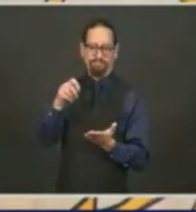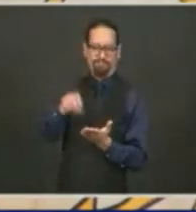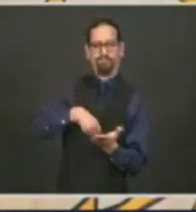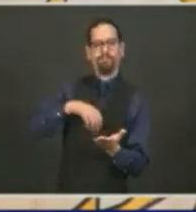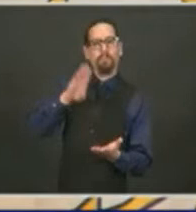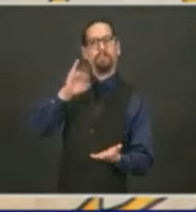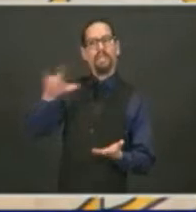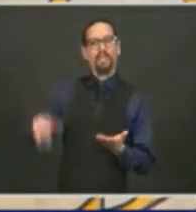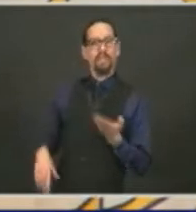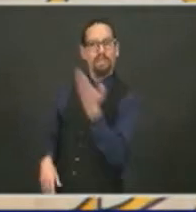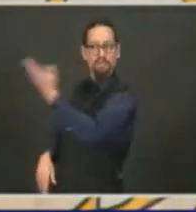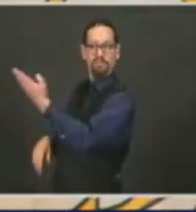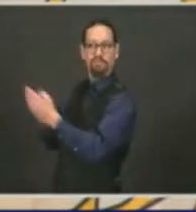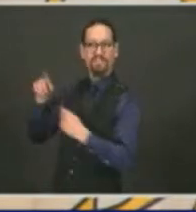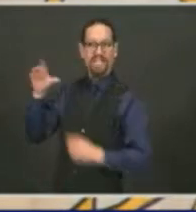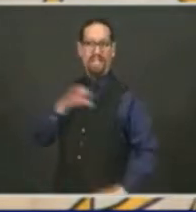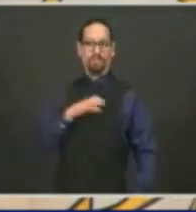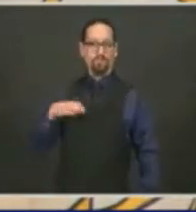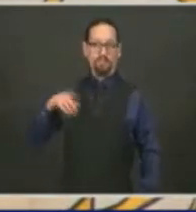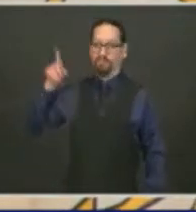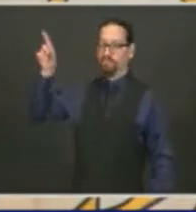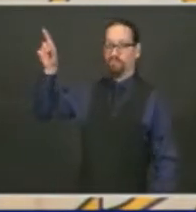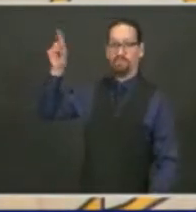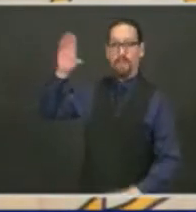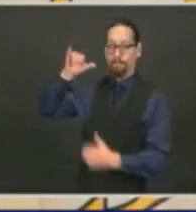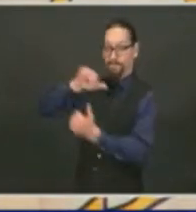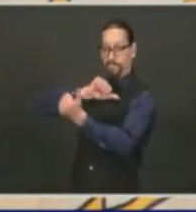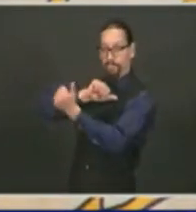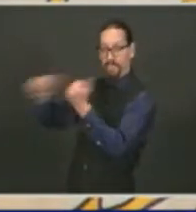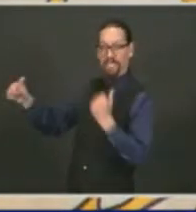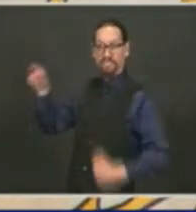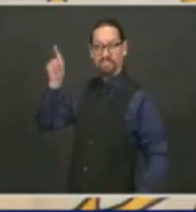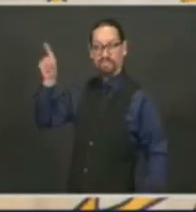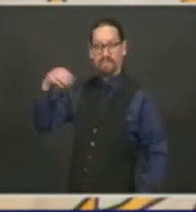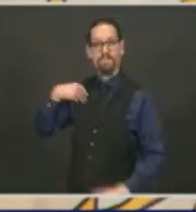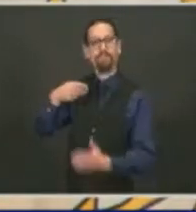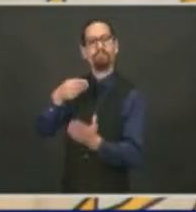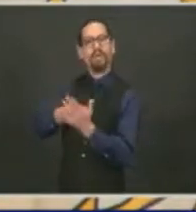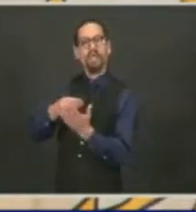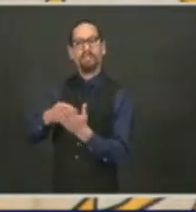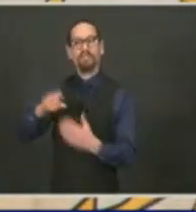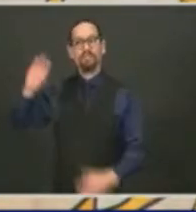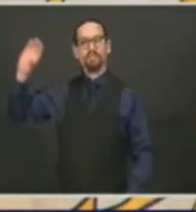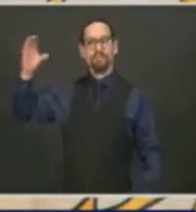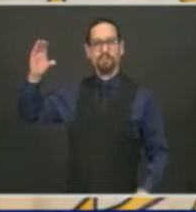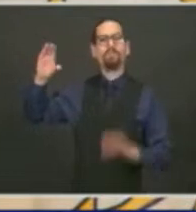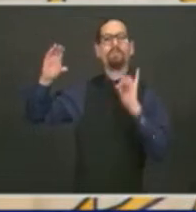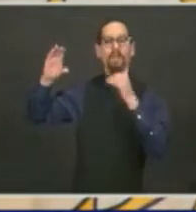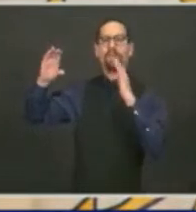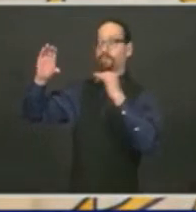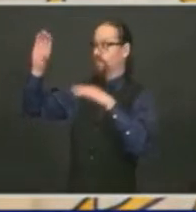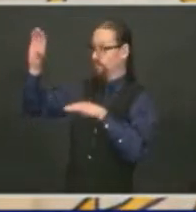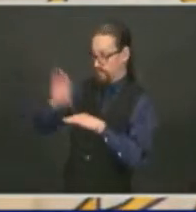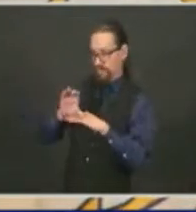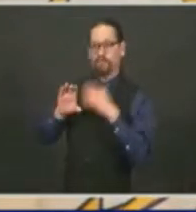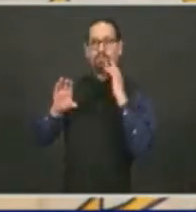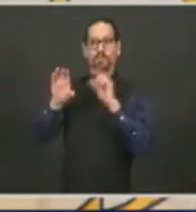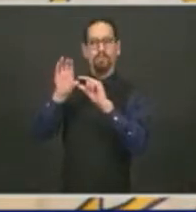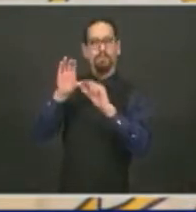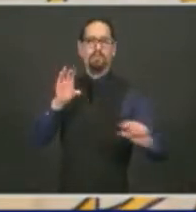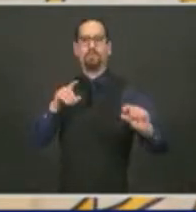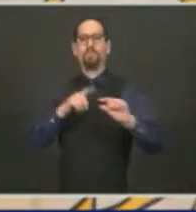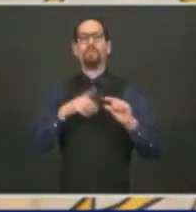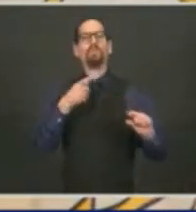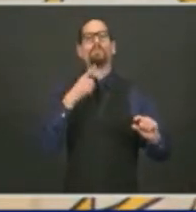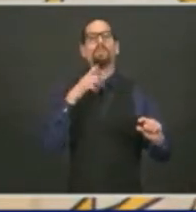in Congress, there is a good chunk of money for addiction. And we would put that